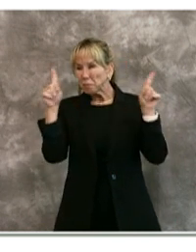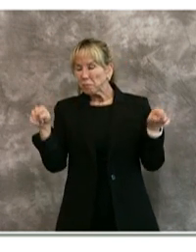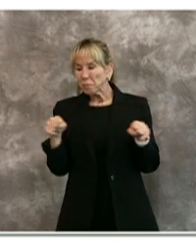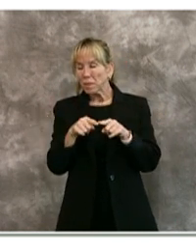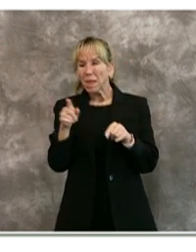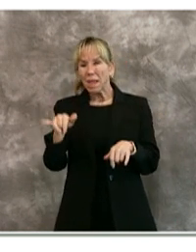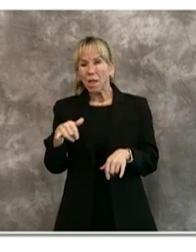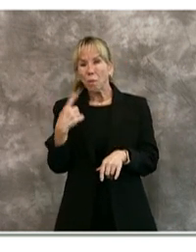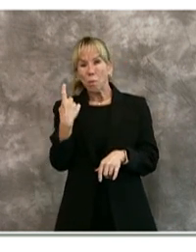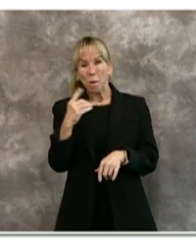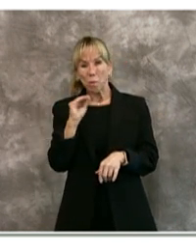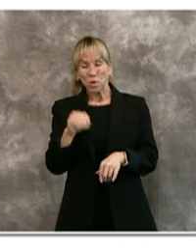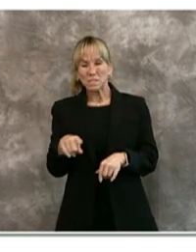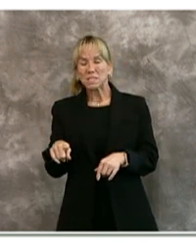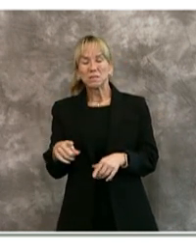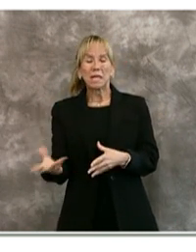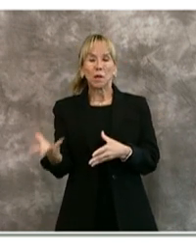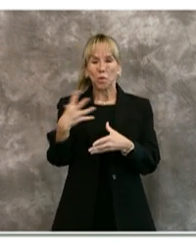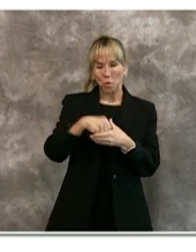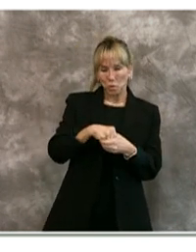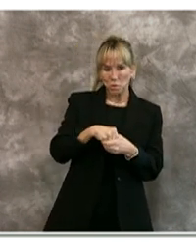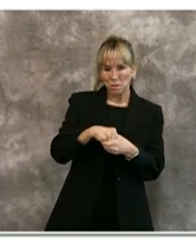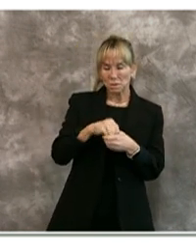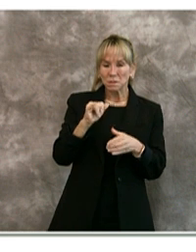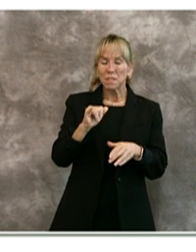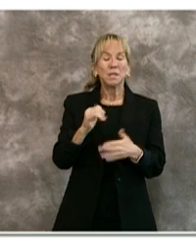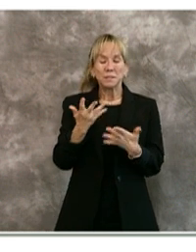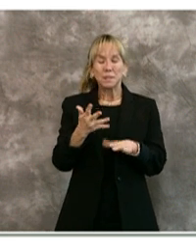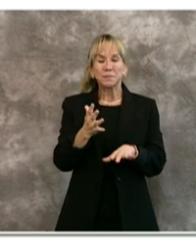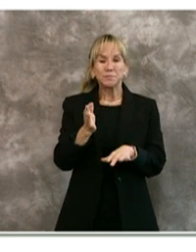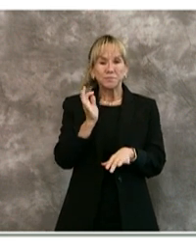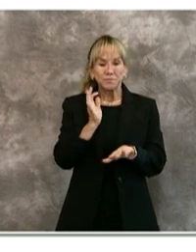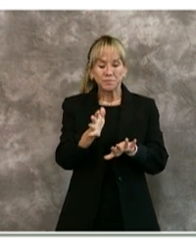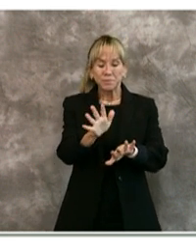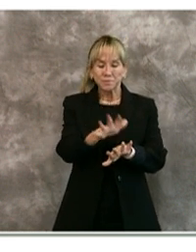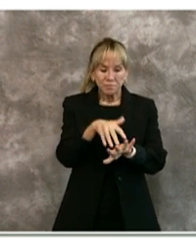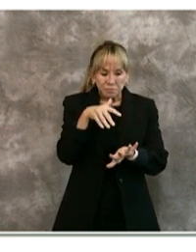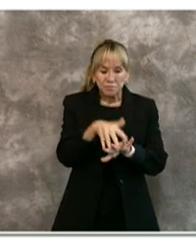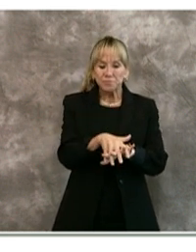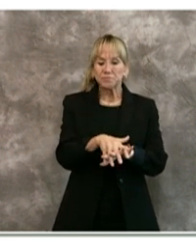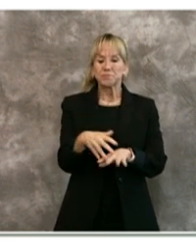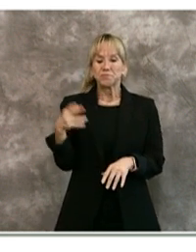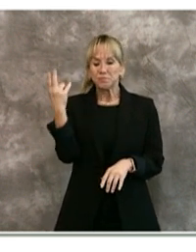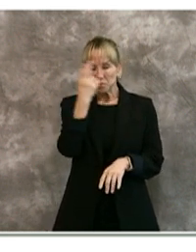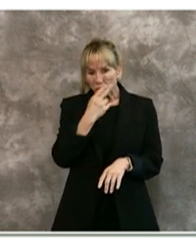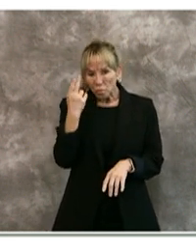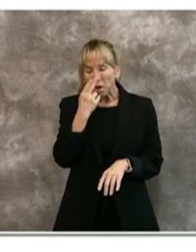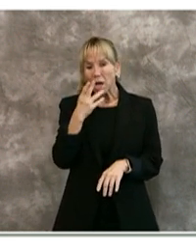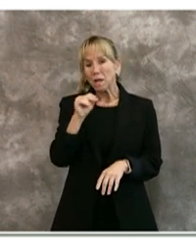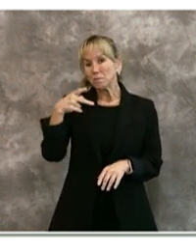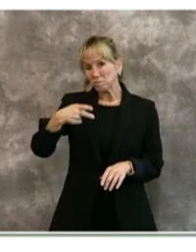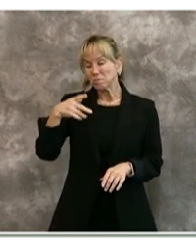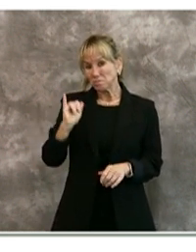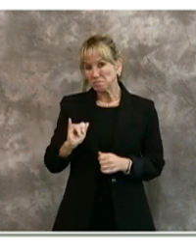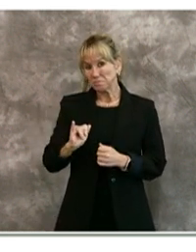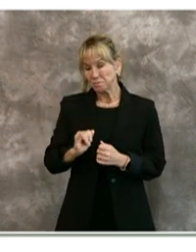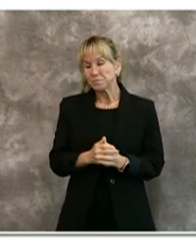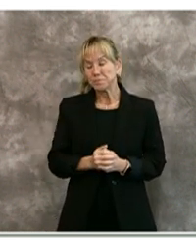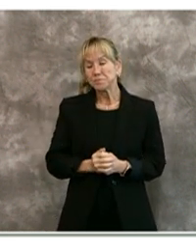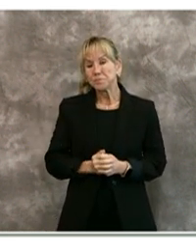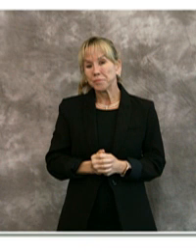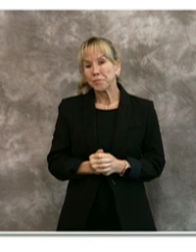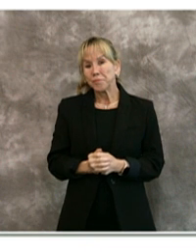includes Native Hawaiians and Pacific Islanders, and 14, or 0.1%, are American